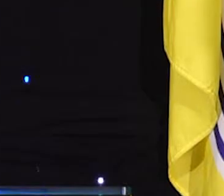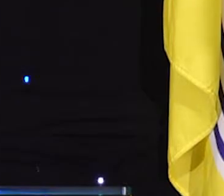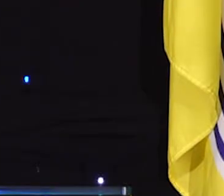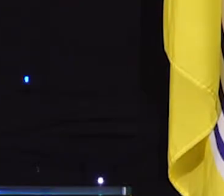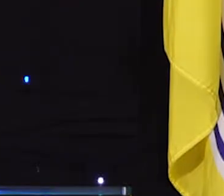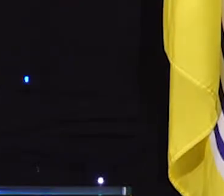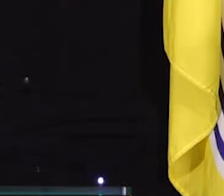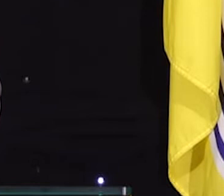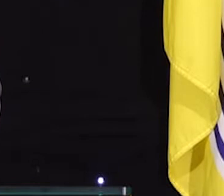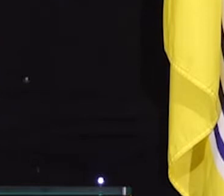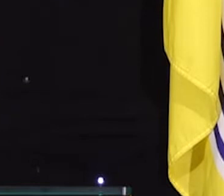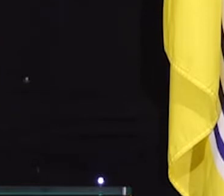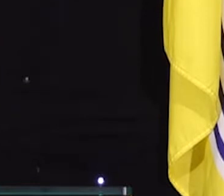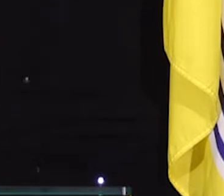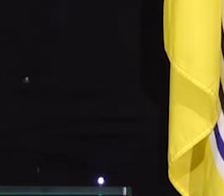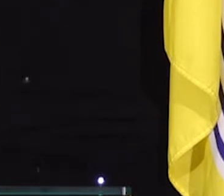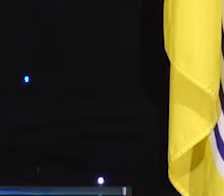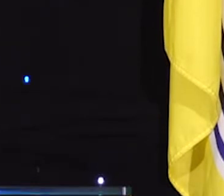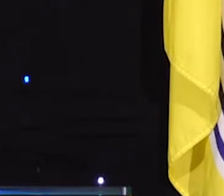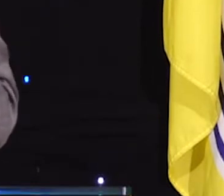Do you understand what he's trying to